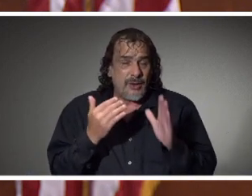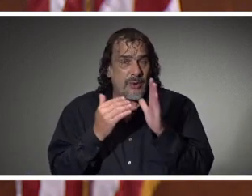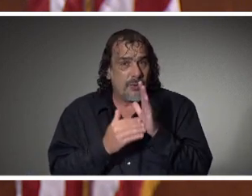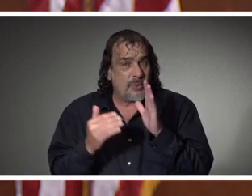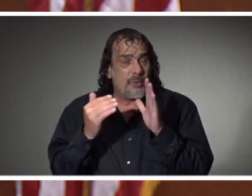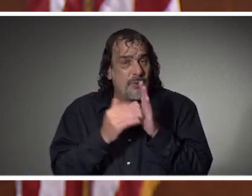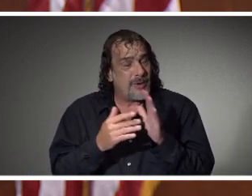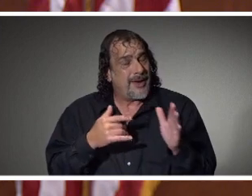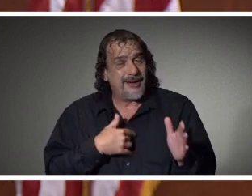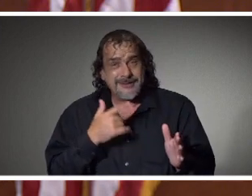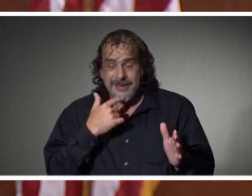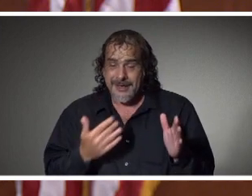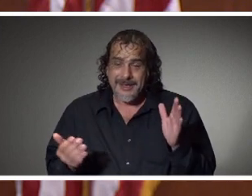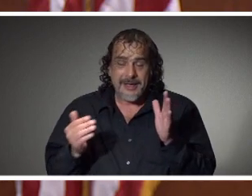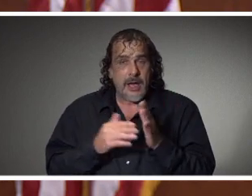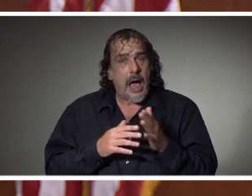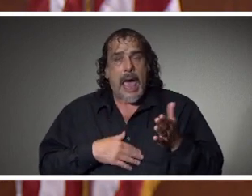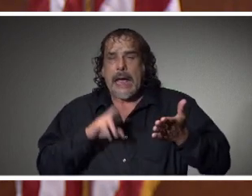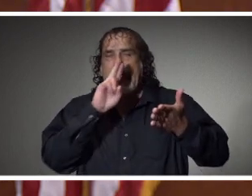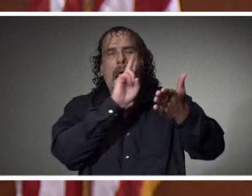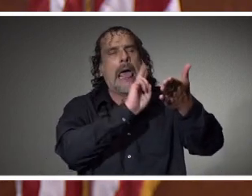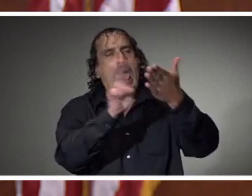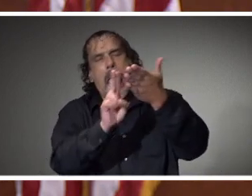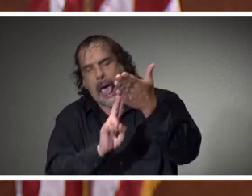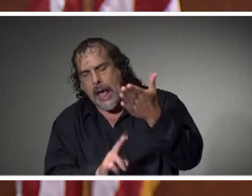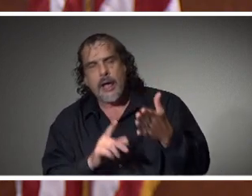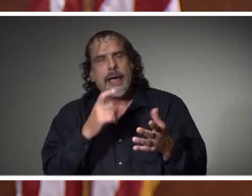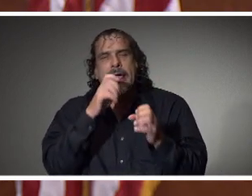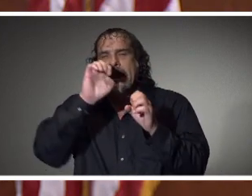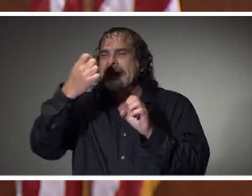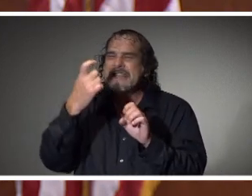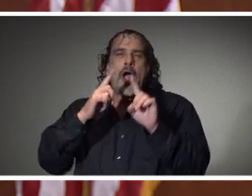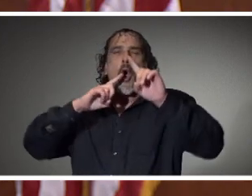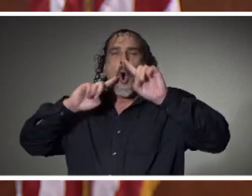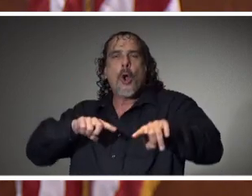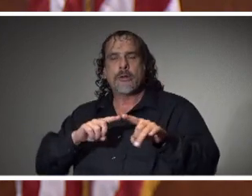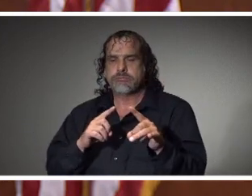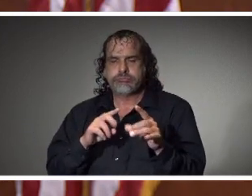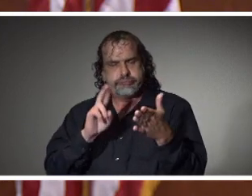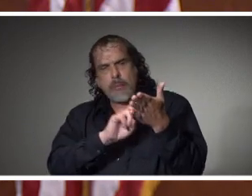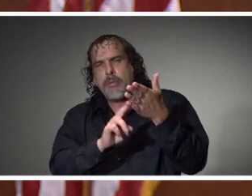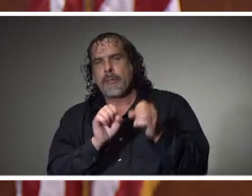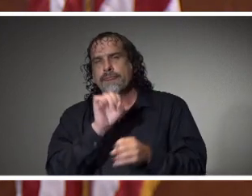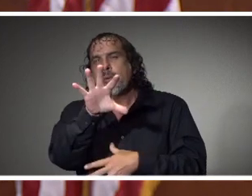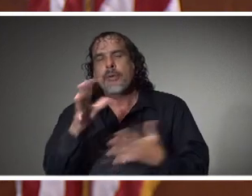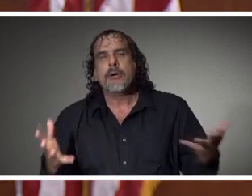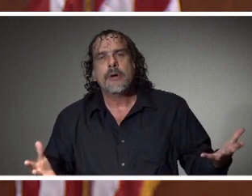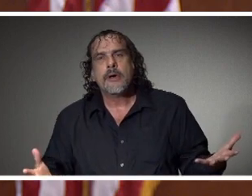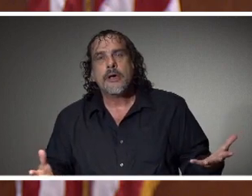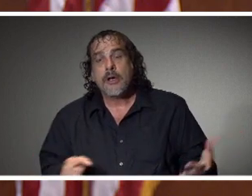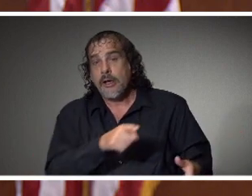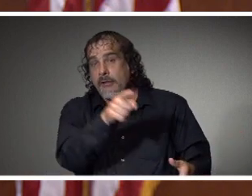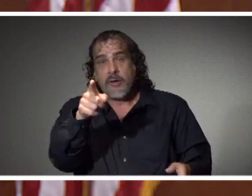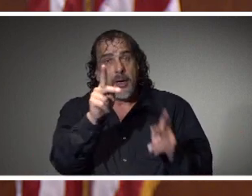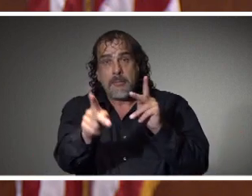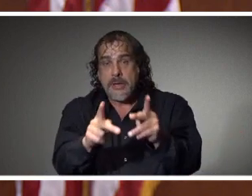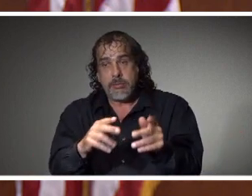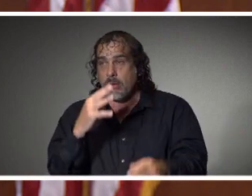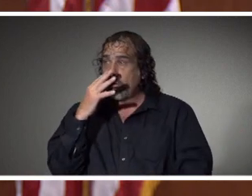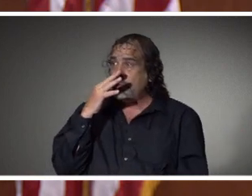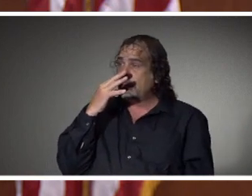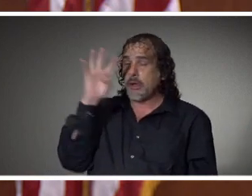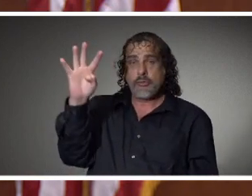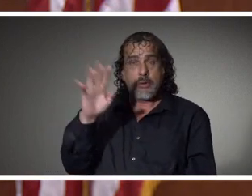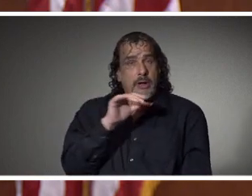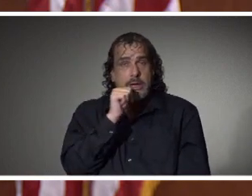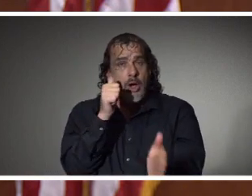again. I can sign whatever executive order I want to sign. If you, the people of Mississippi, ignore it and